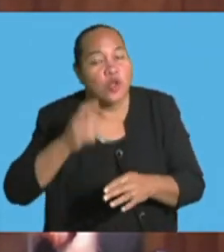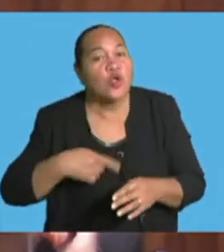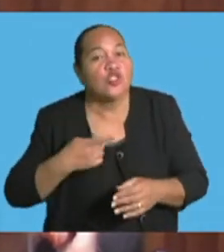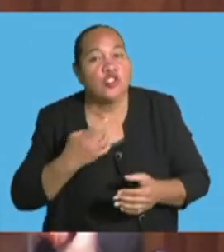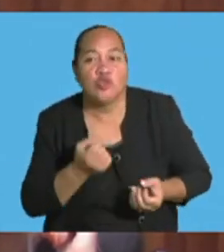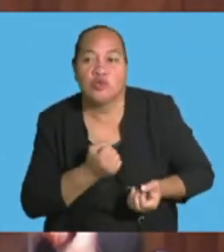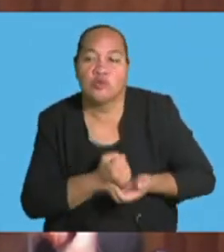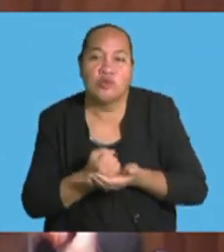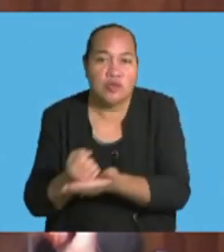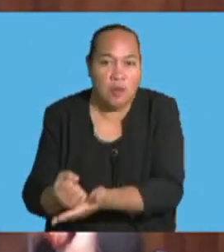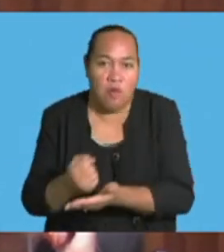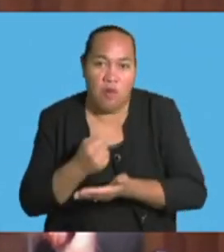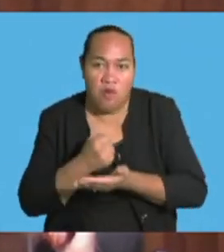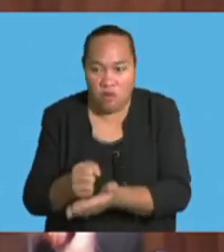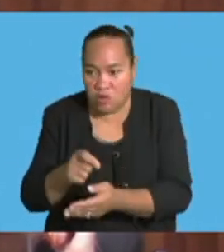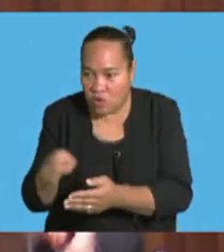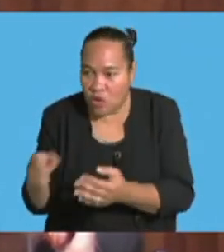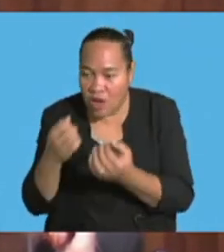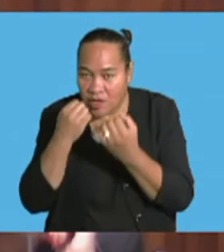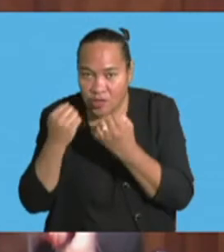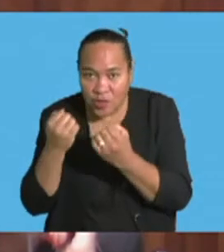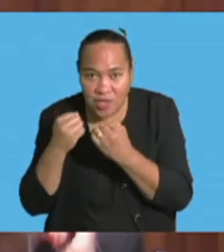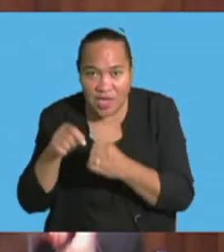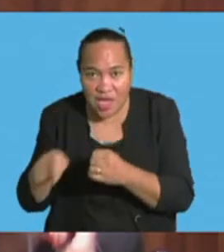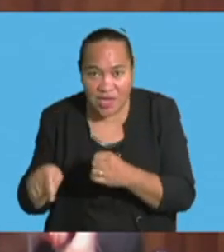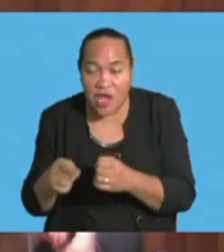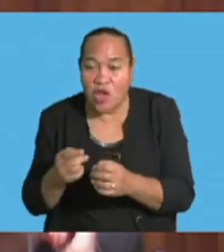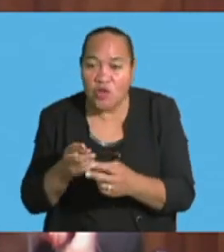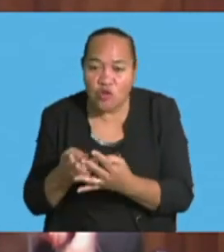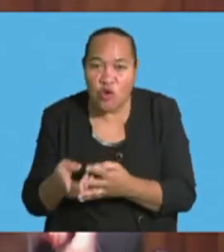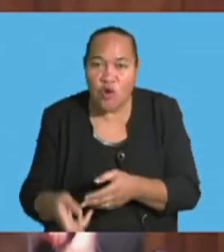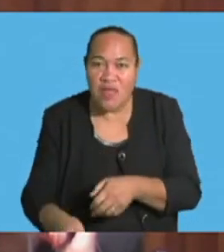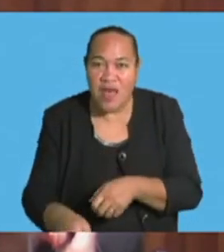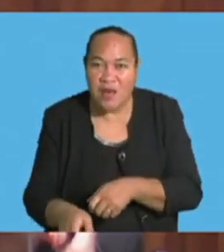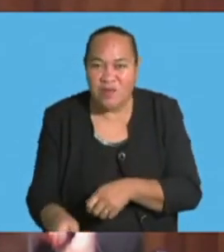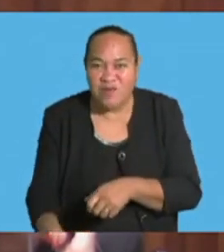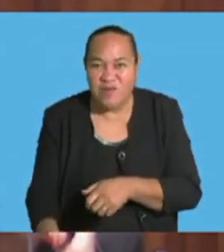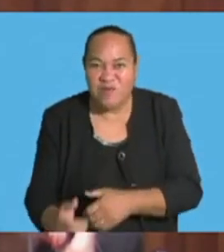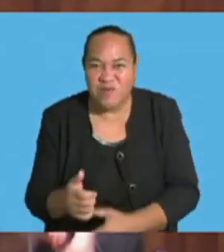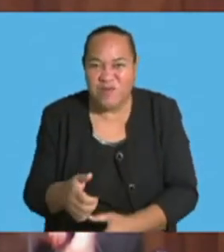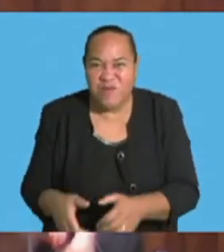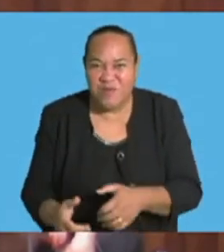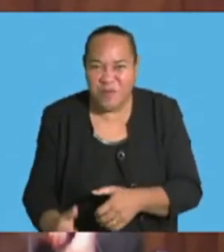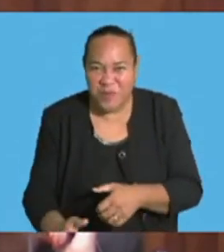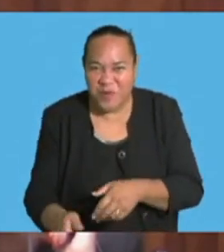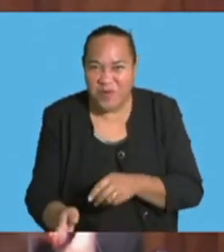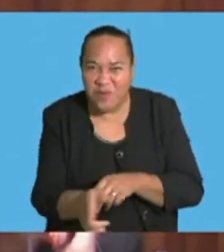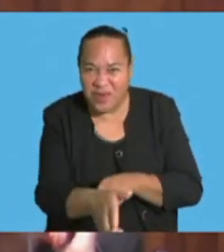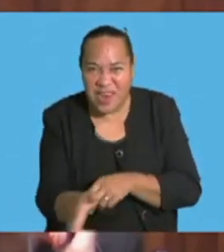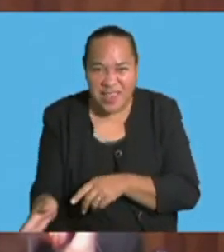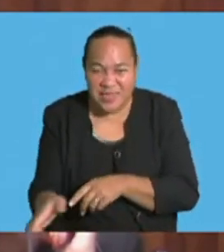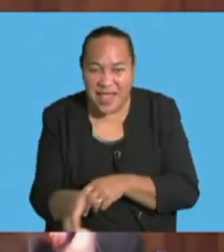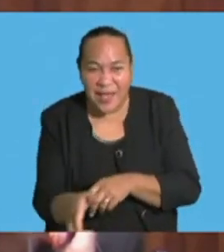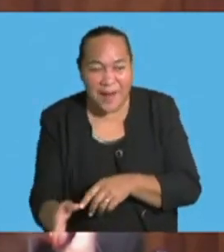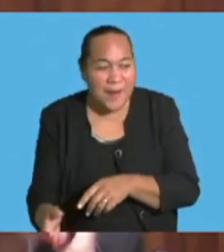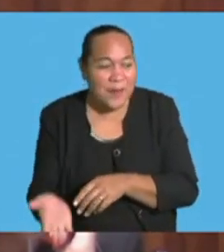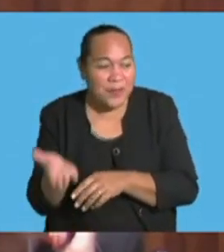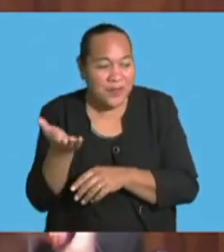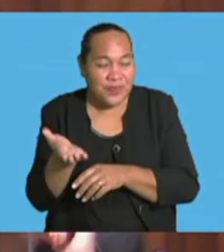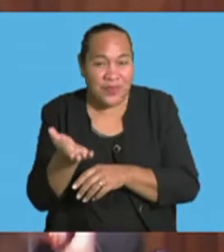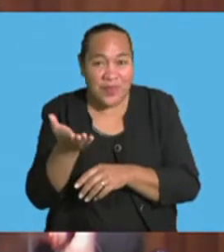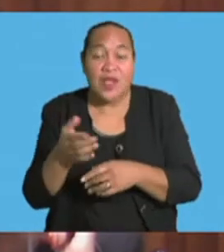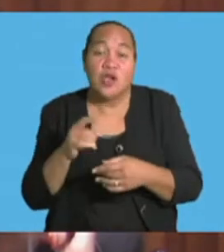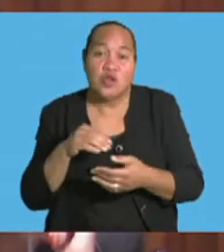support to the sugarcane growers through the fertilizer, weedicide subsidies, and cane planting grants